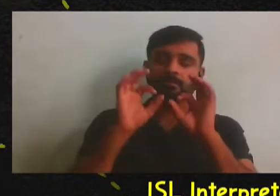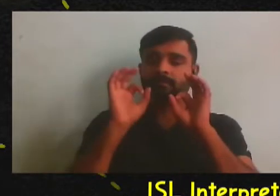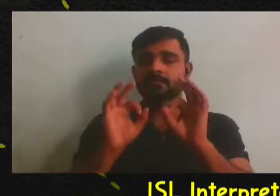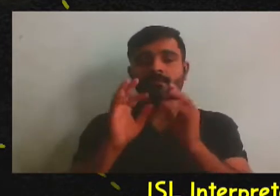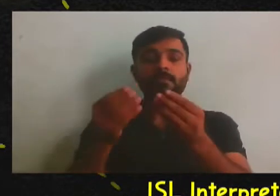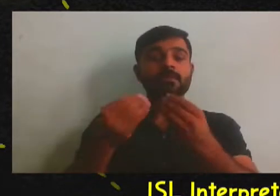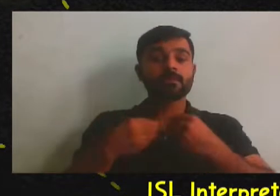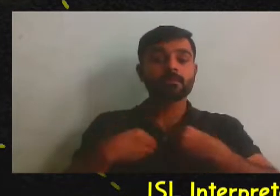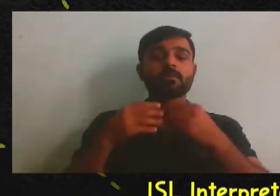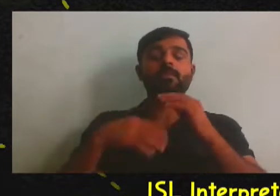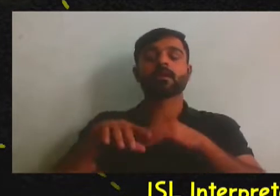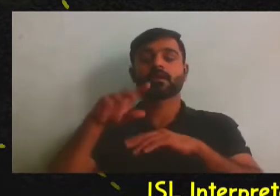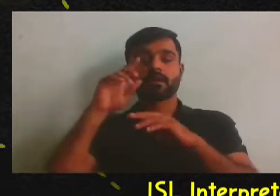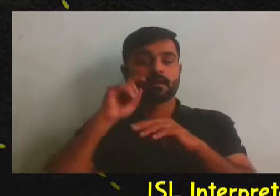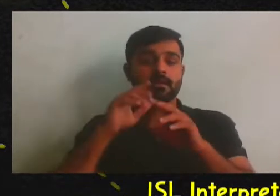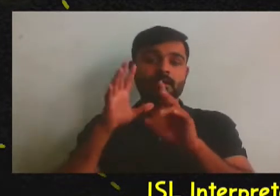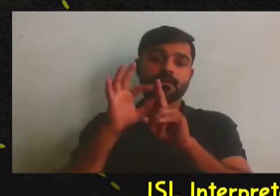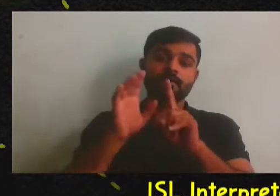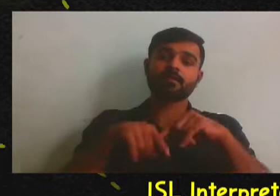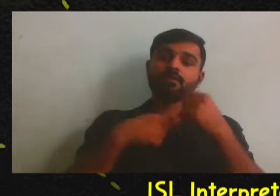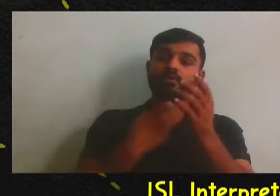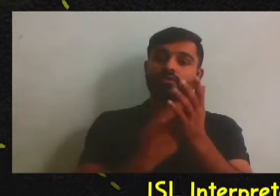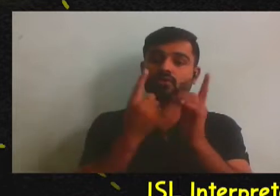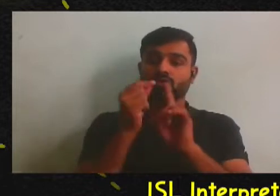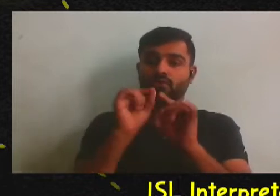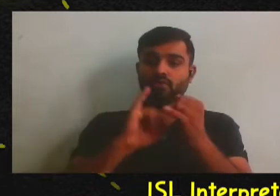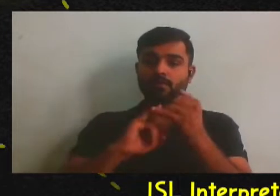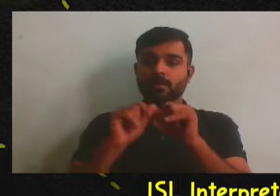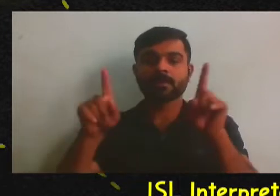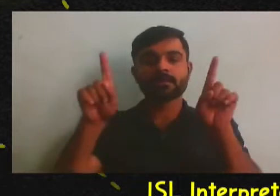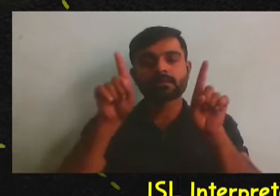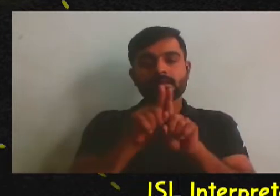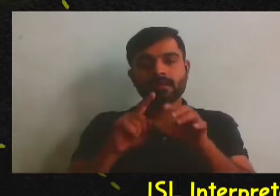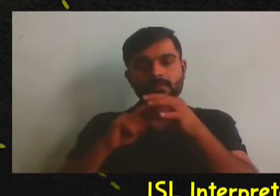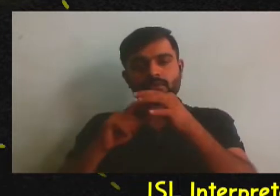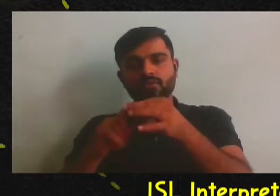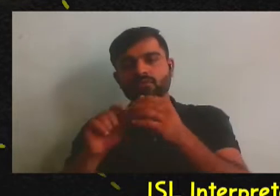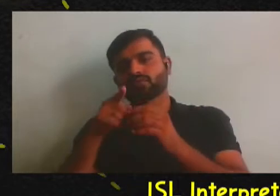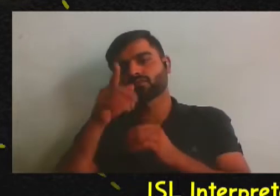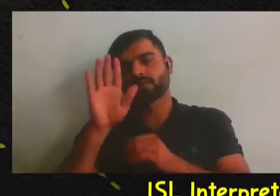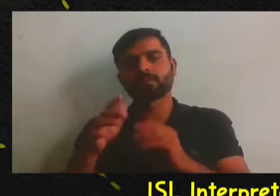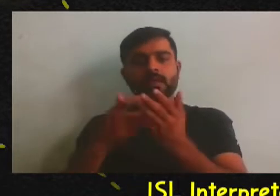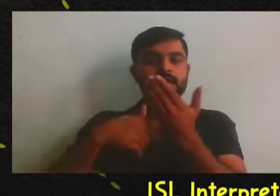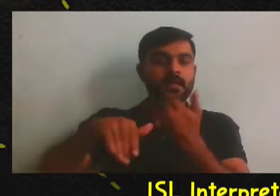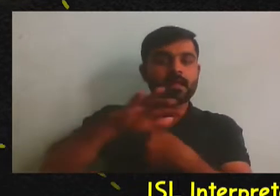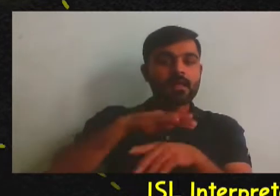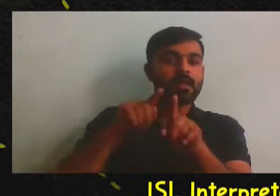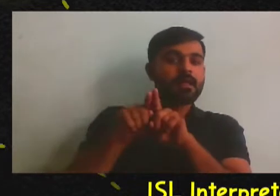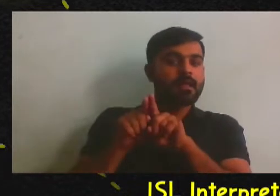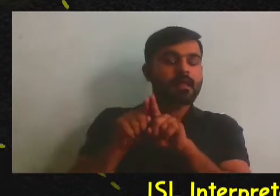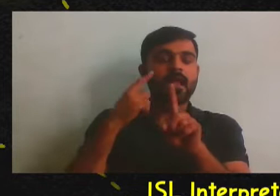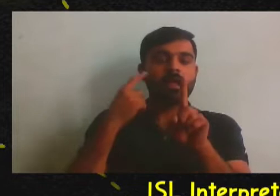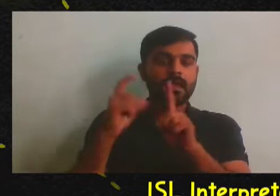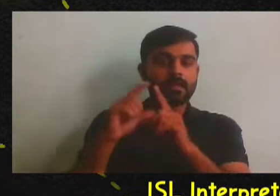provides a great seg for me to go to Rupsha to ask a similar question, specifically also in relation to questions of